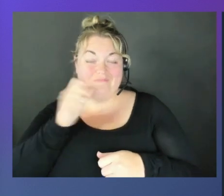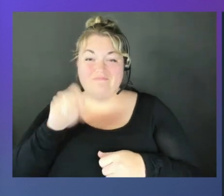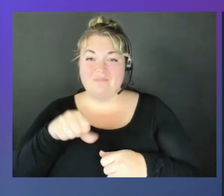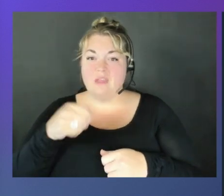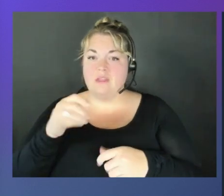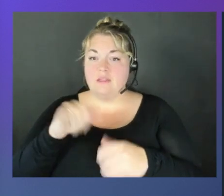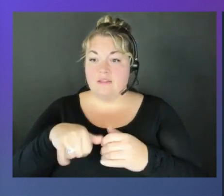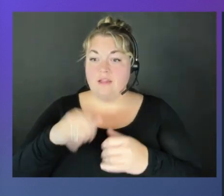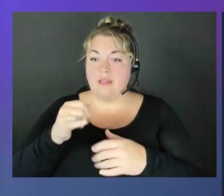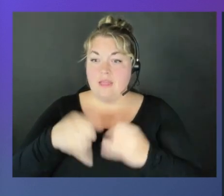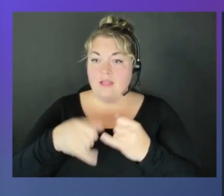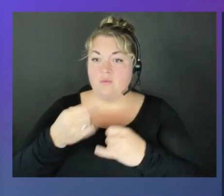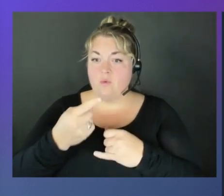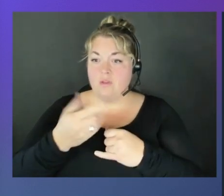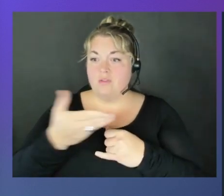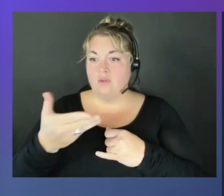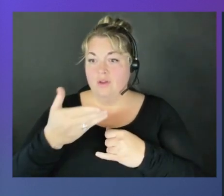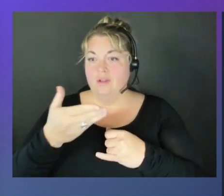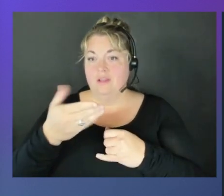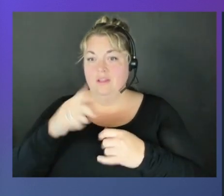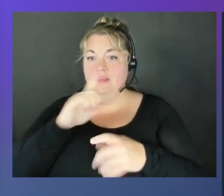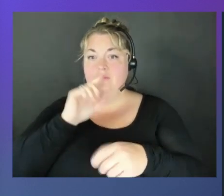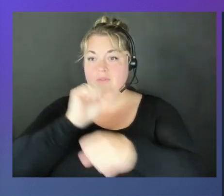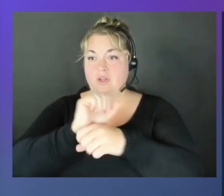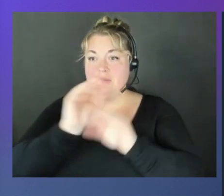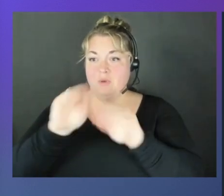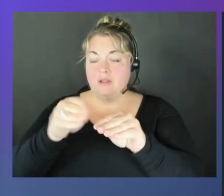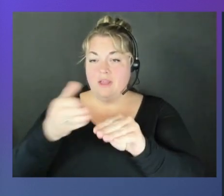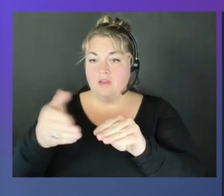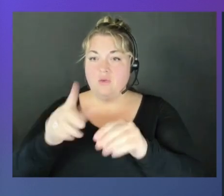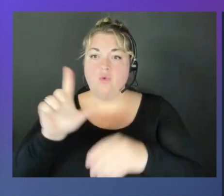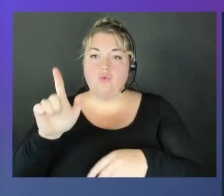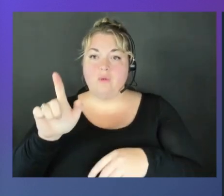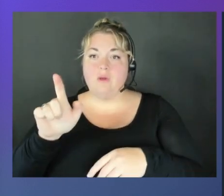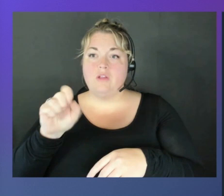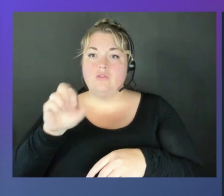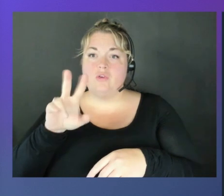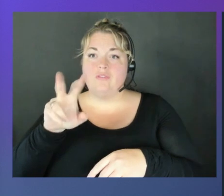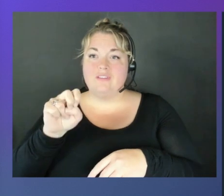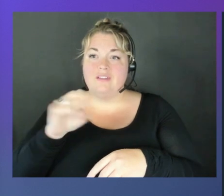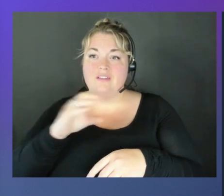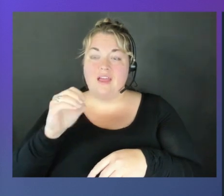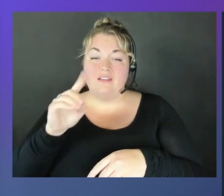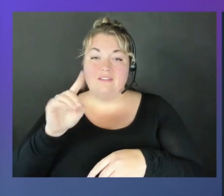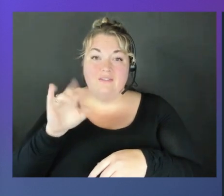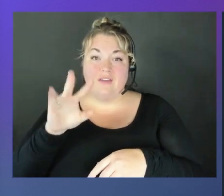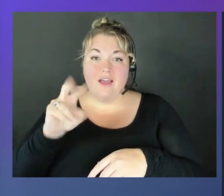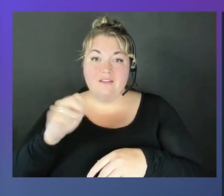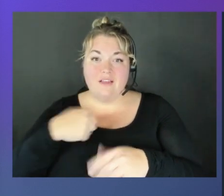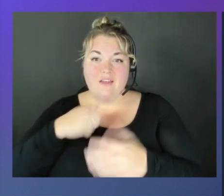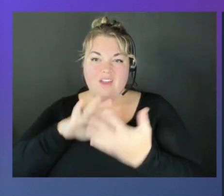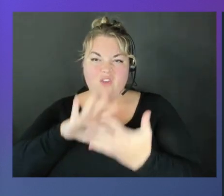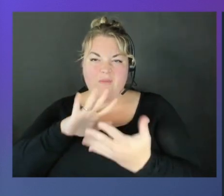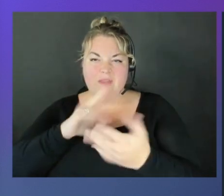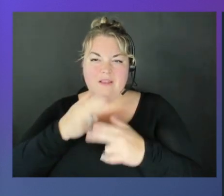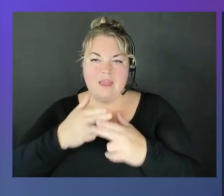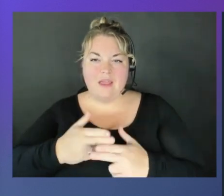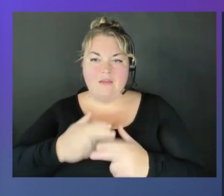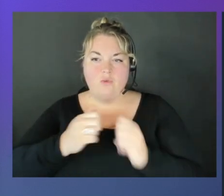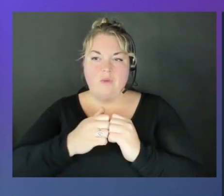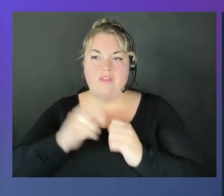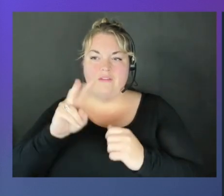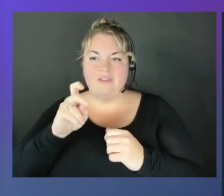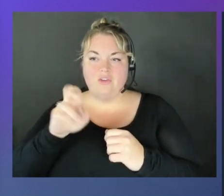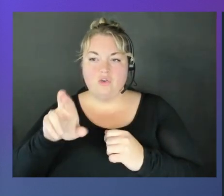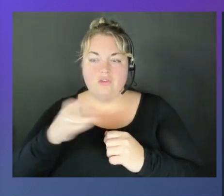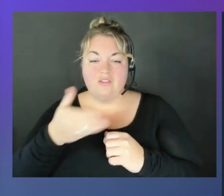I put in there. So you the have idea to show all the services. Yeah, so 21 services and devices. I've kind of abstracted away the names of the vendors and such there. Because I